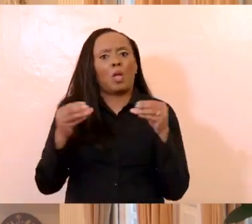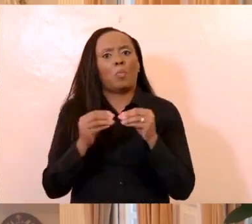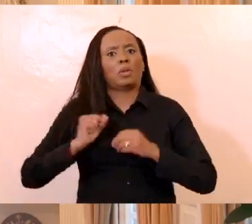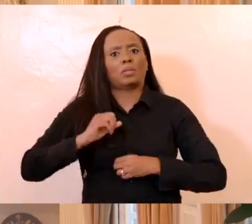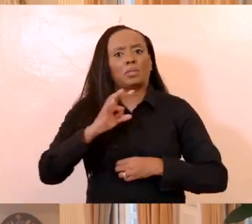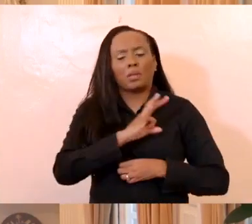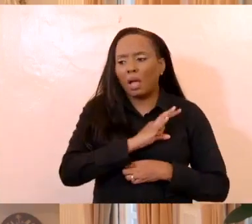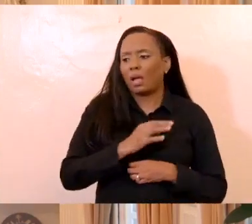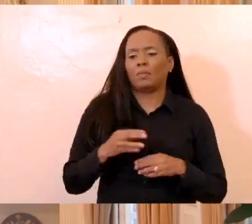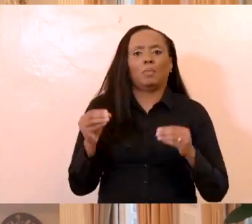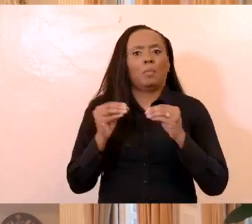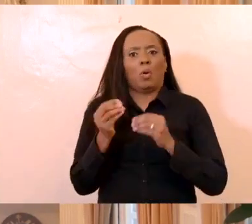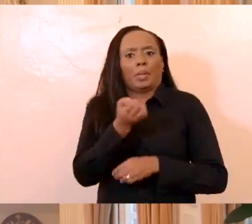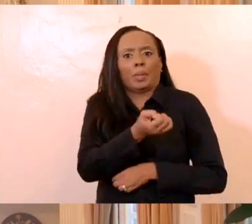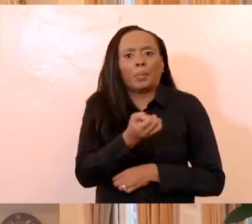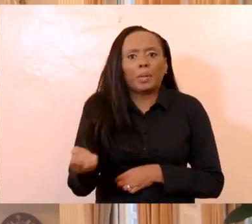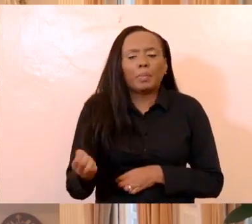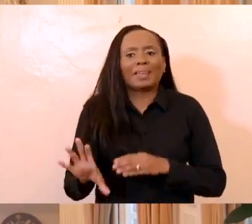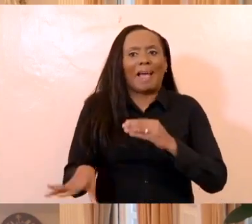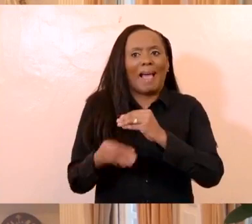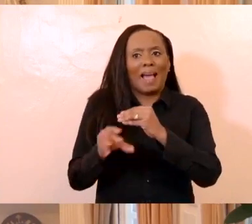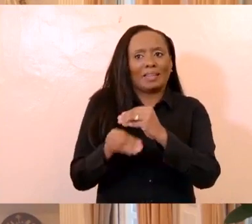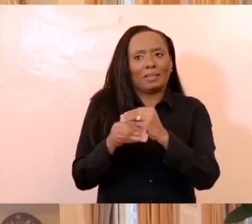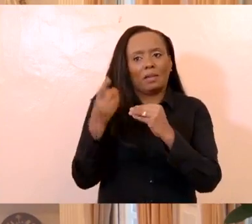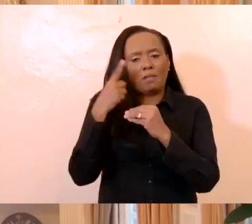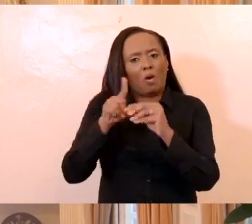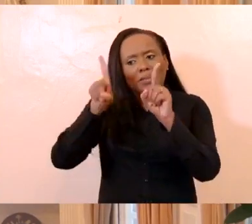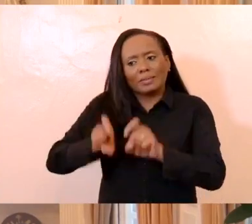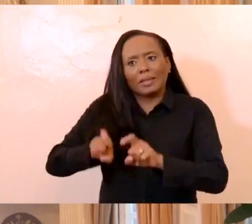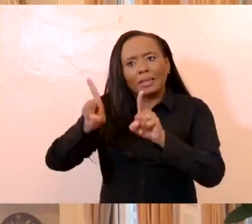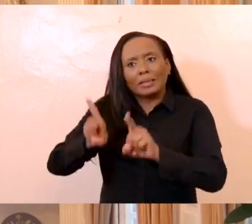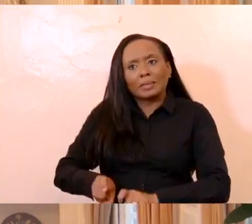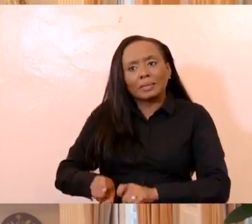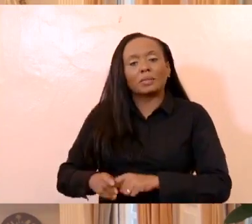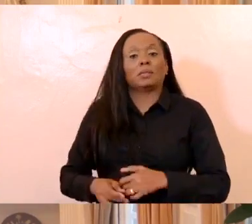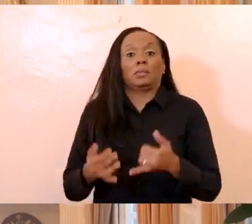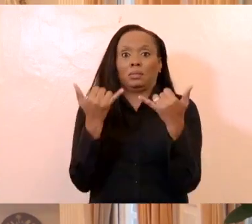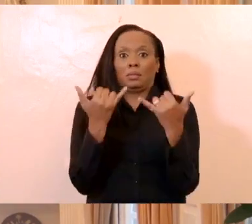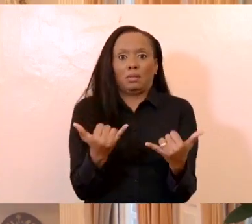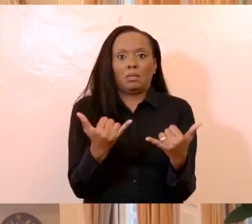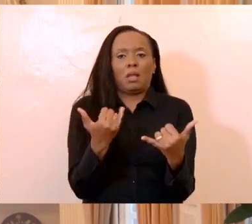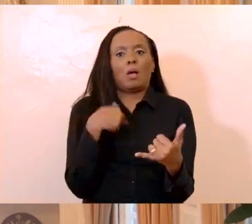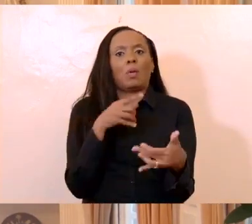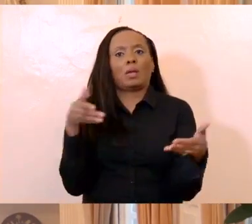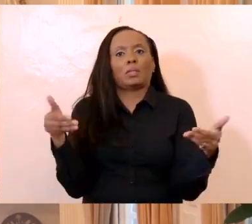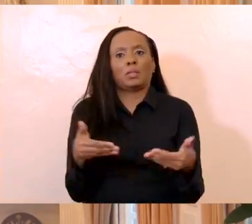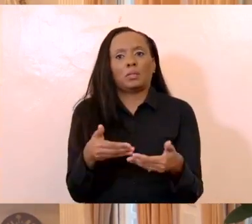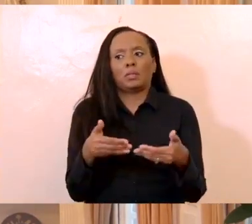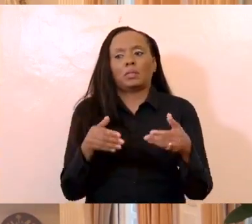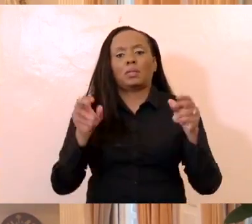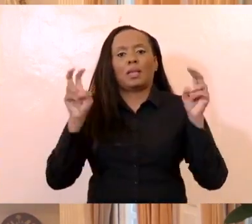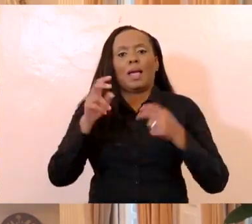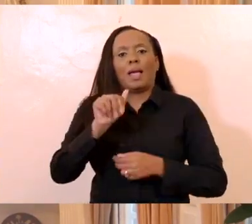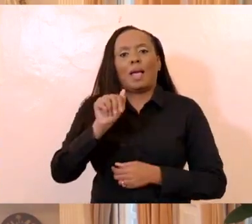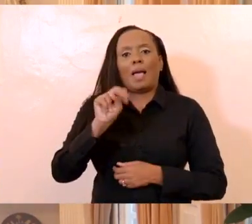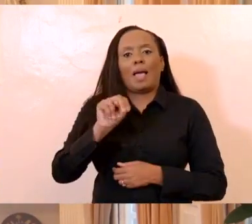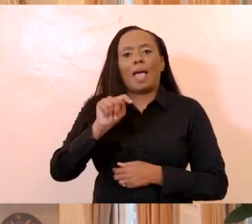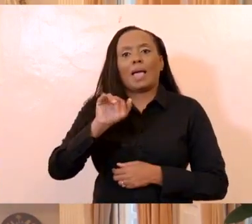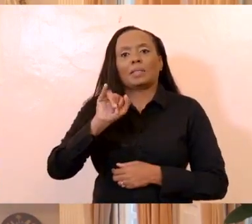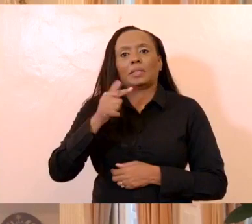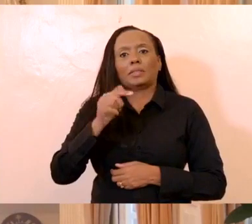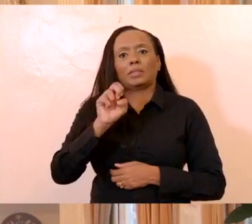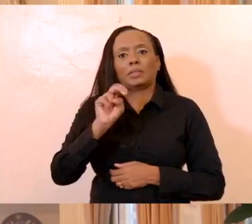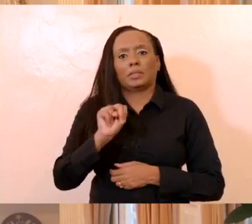of equipment, and also by now introducing the use of the antigen rapid test to help us with